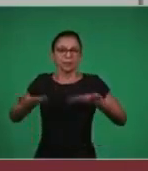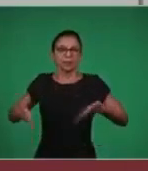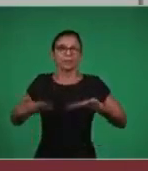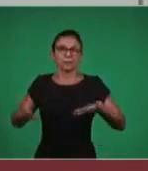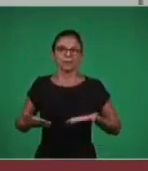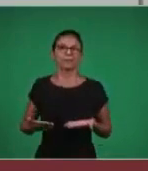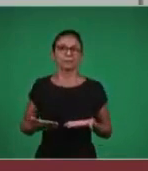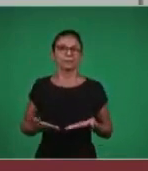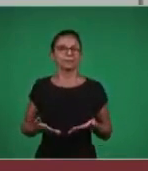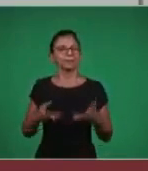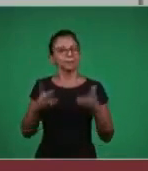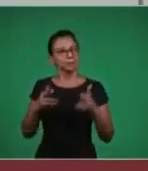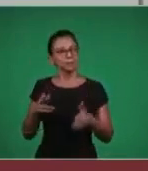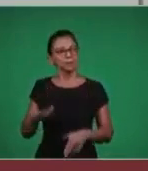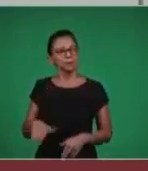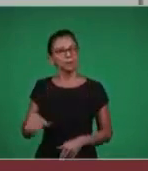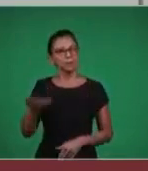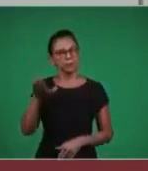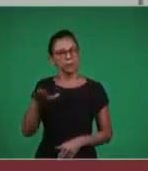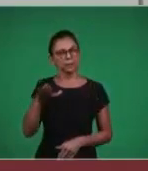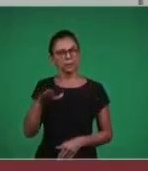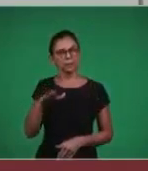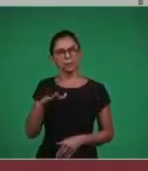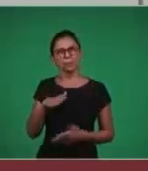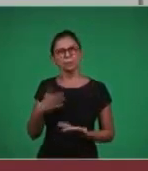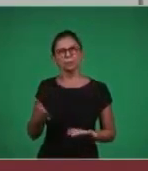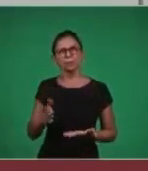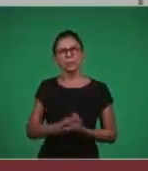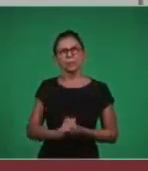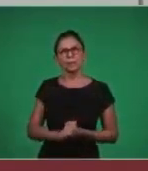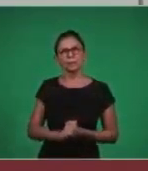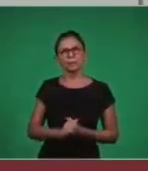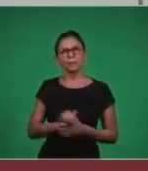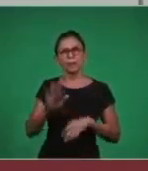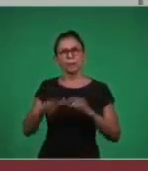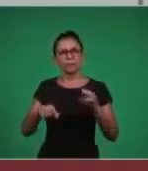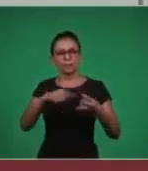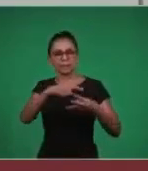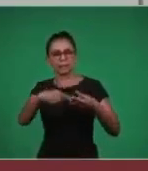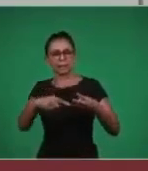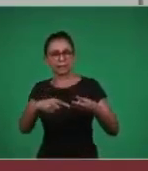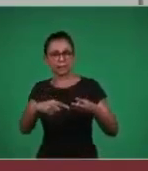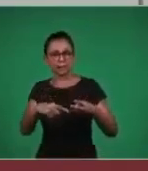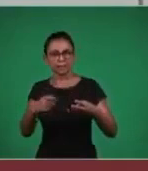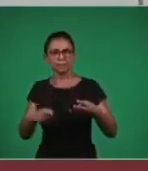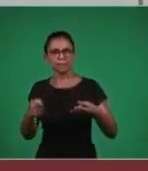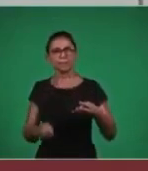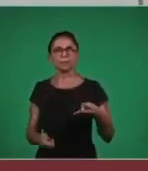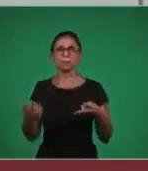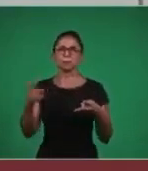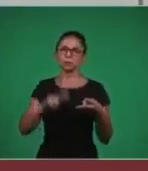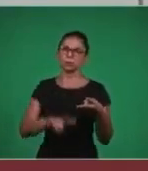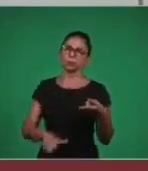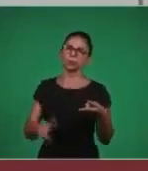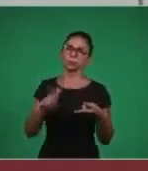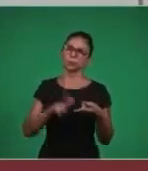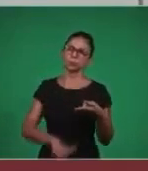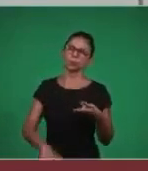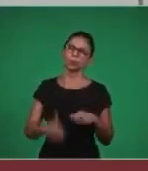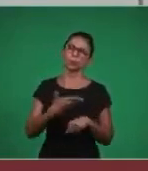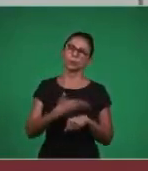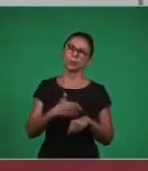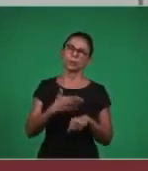For these children, in order for them to develop those executive functions, they need to have repetition.